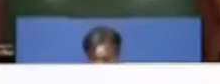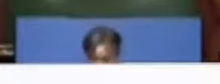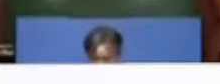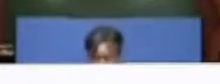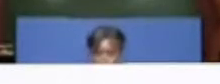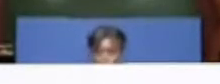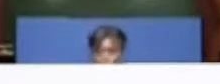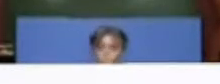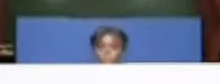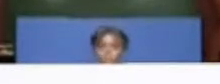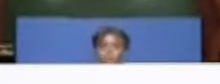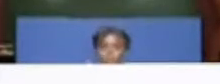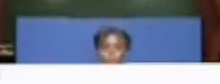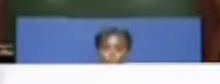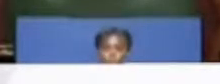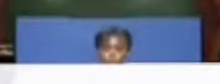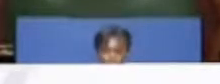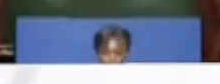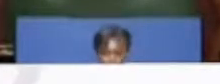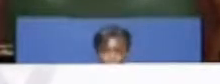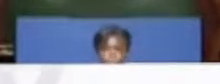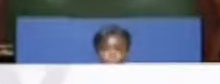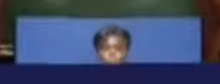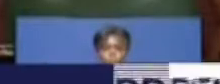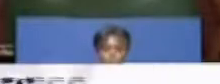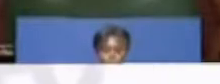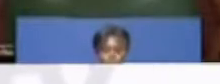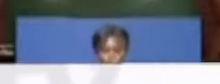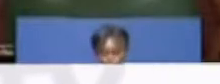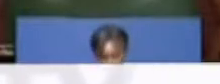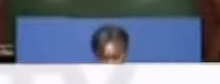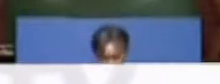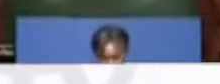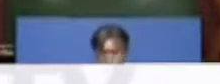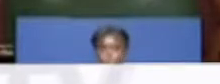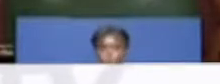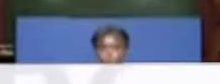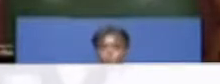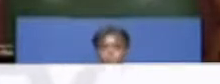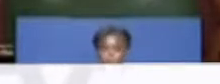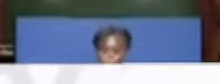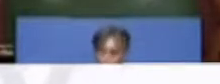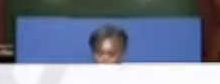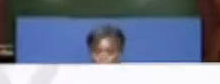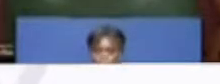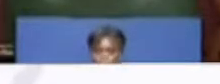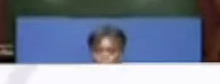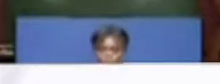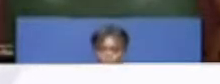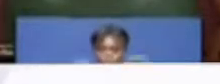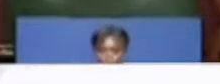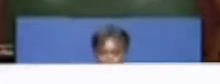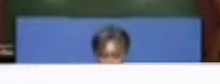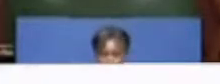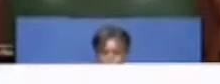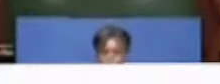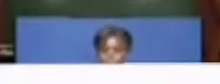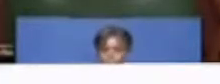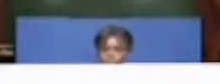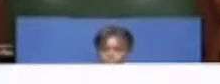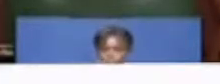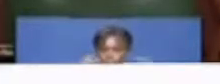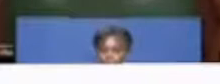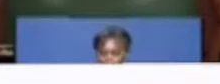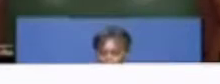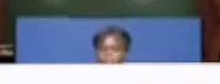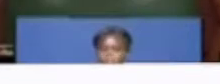to the affected citizens in a dignified manner through the cash transfer system, which is a cash transfer system of stipends